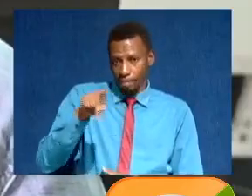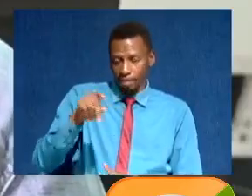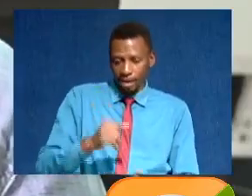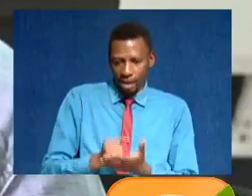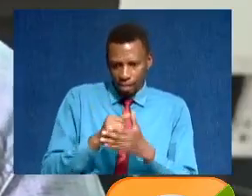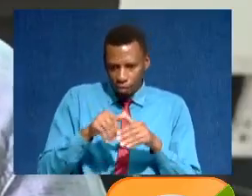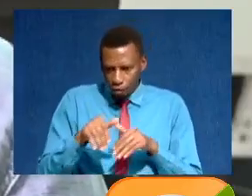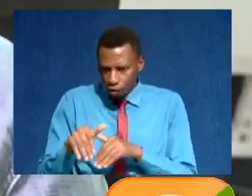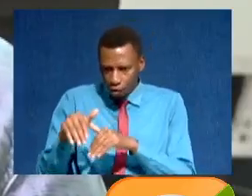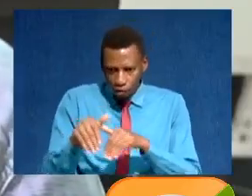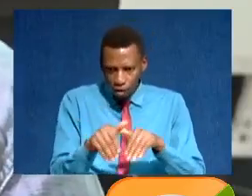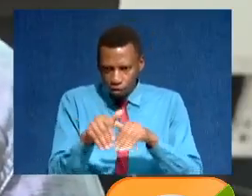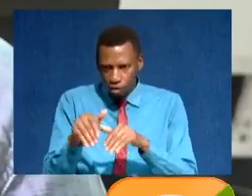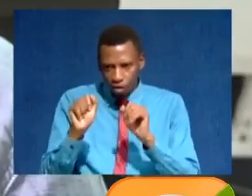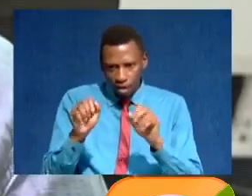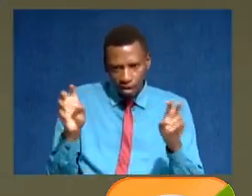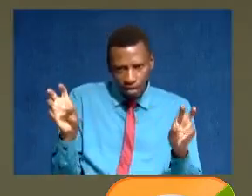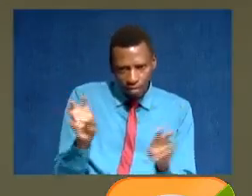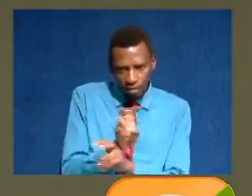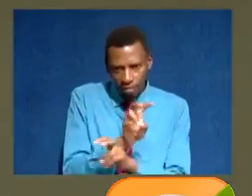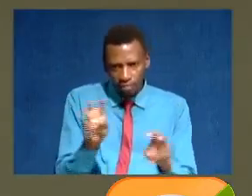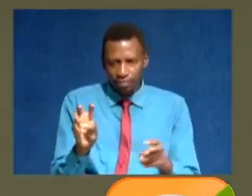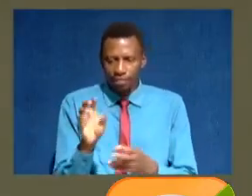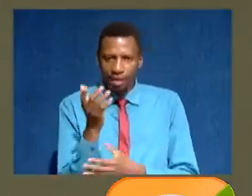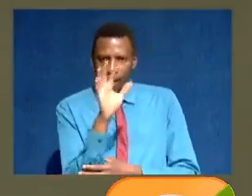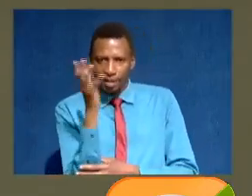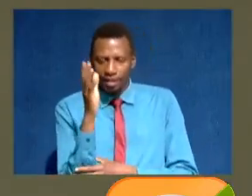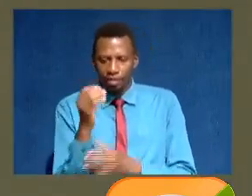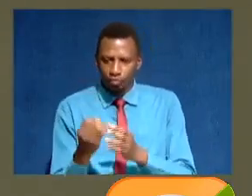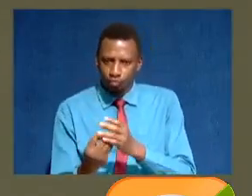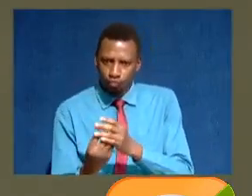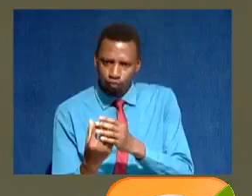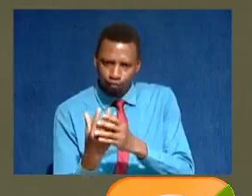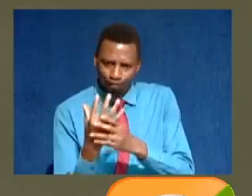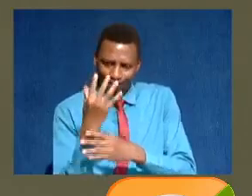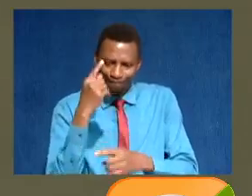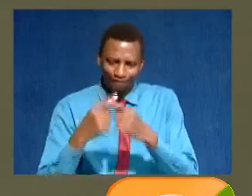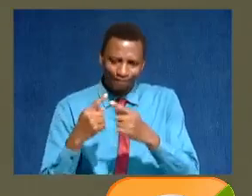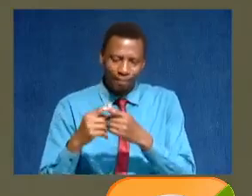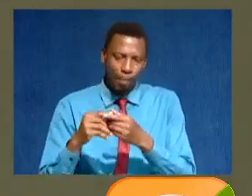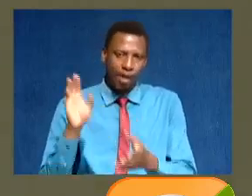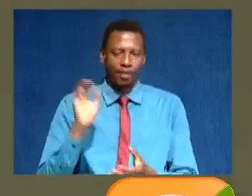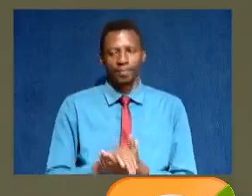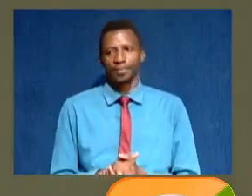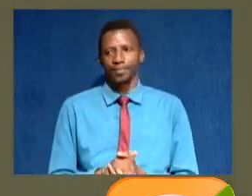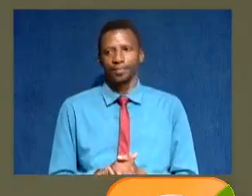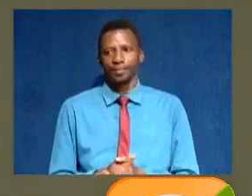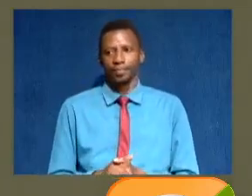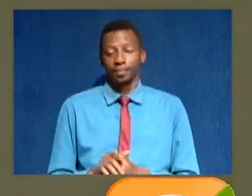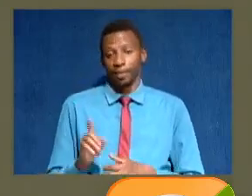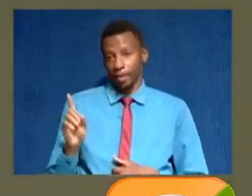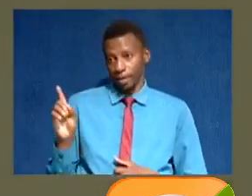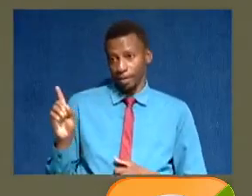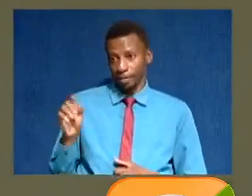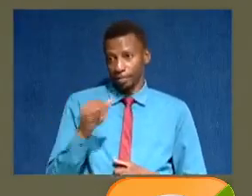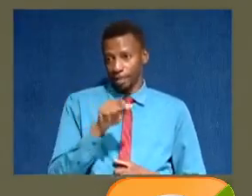as they grow in the field over time. So this is for those people are collecting. The My Farm Trees app